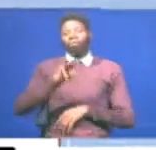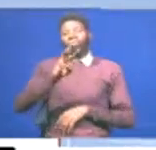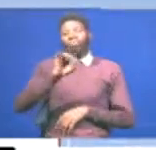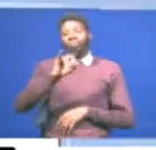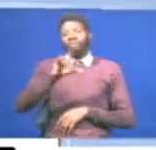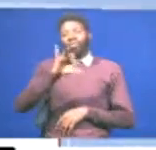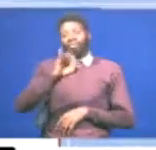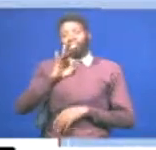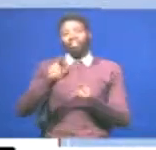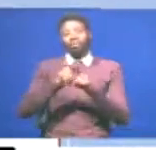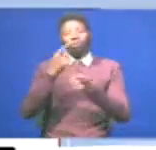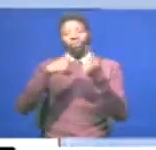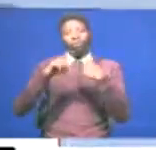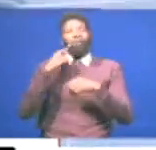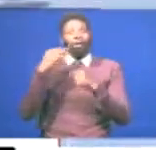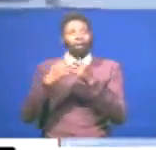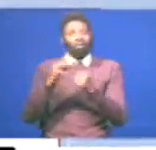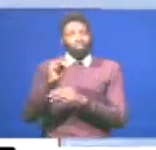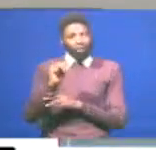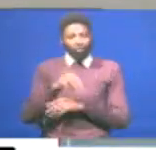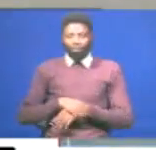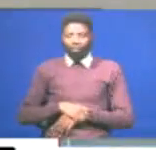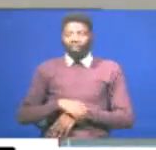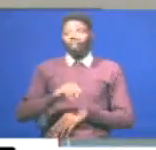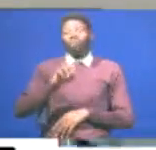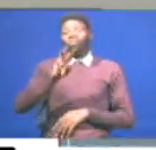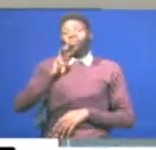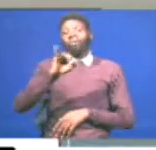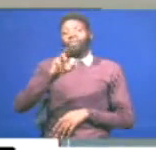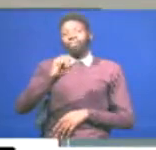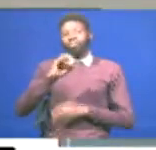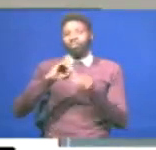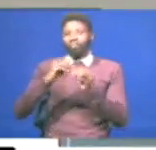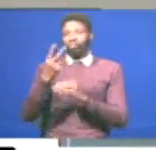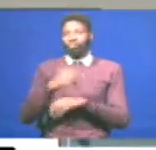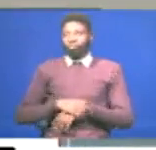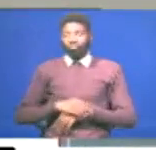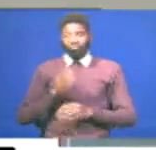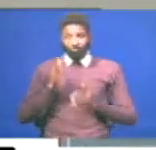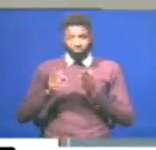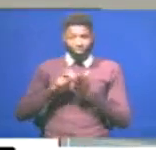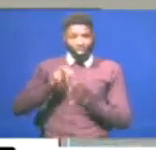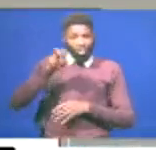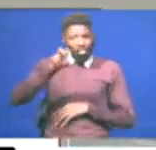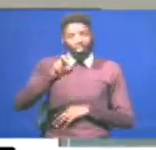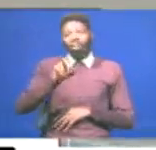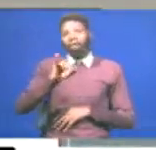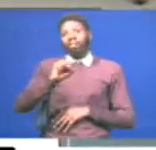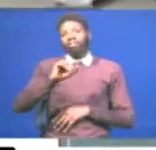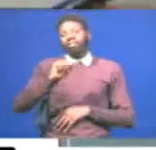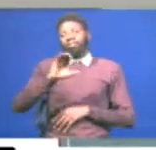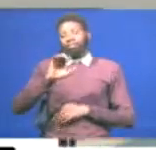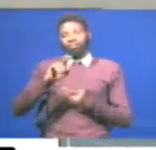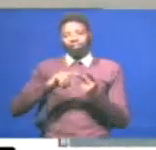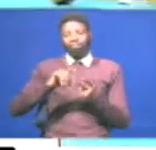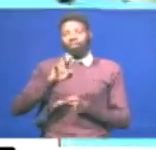meters category, while compatriot William Ryan came second. In long jump men, Isaac Kusilel Kirwa and Ruto Kiplagat won gold